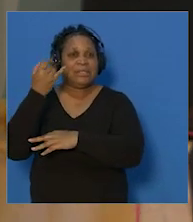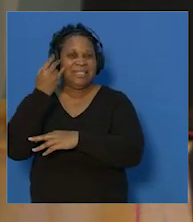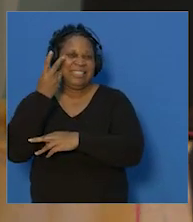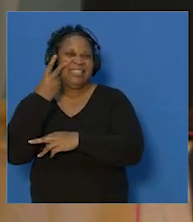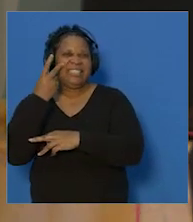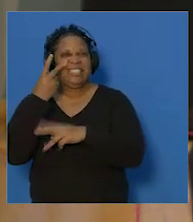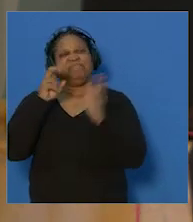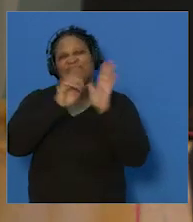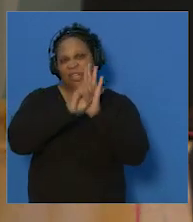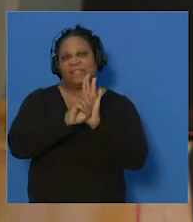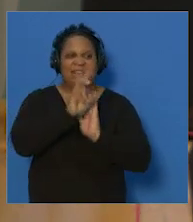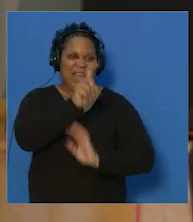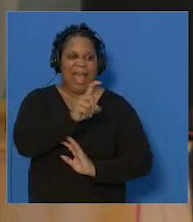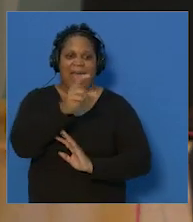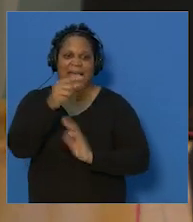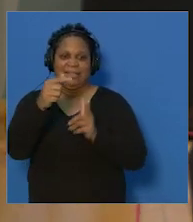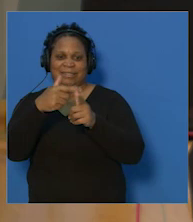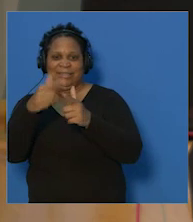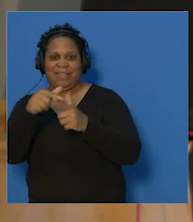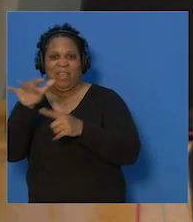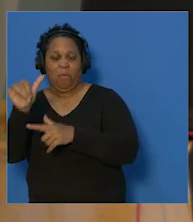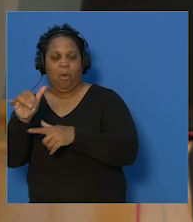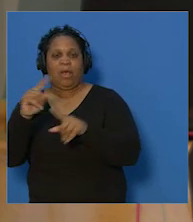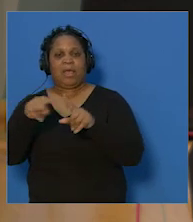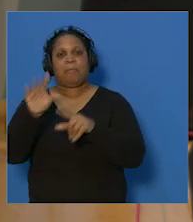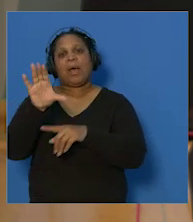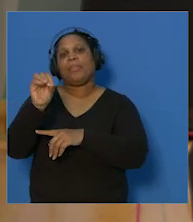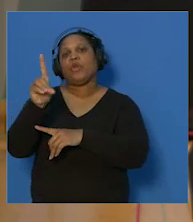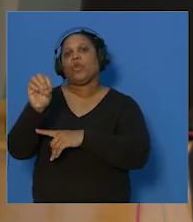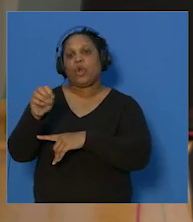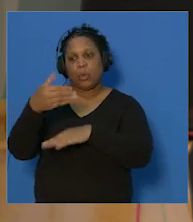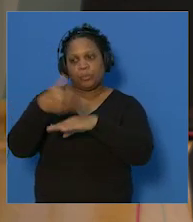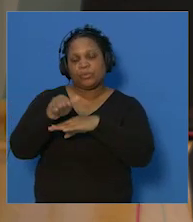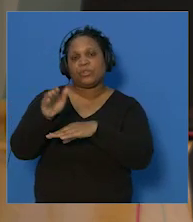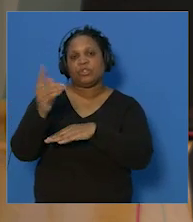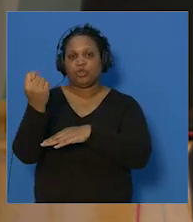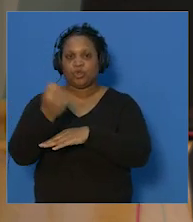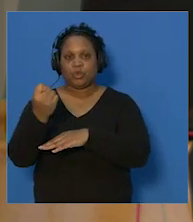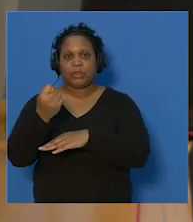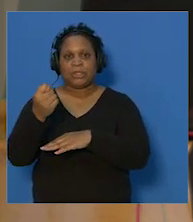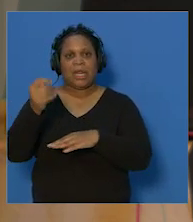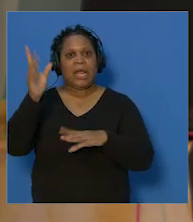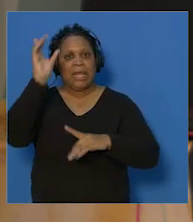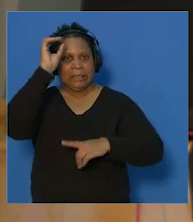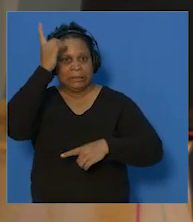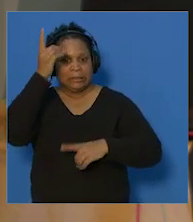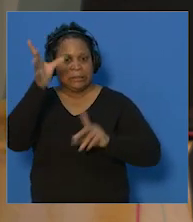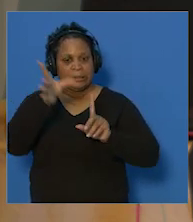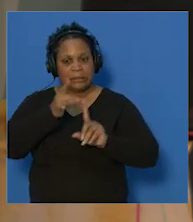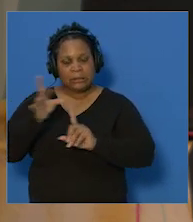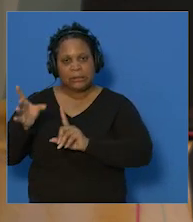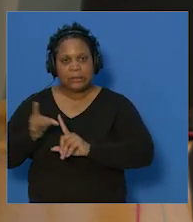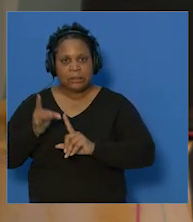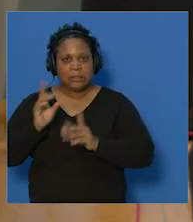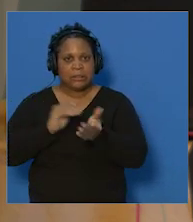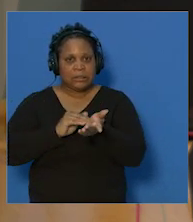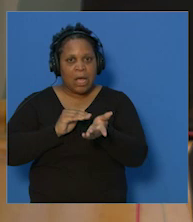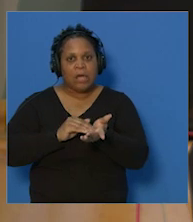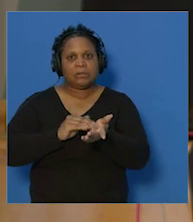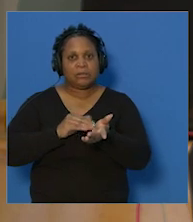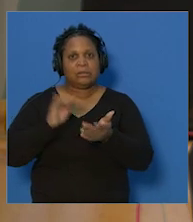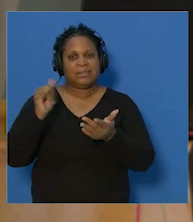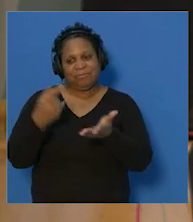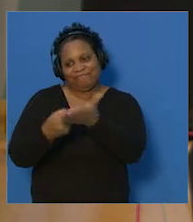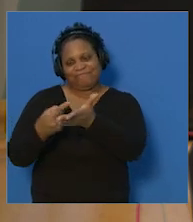so to speak. But that code was released on Tuesday, and Epidemiology and Surveillance Unit have been in discussions with